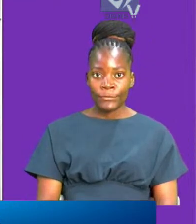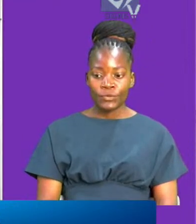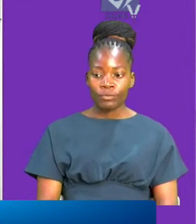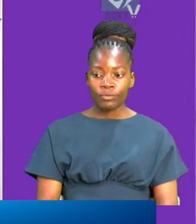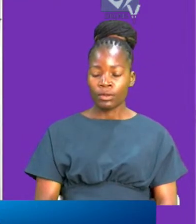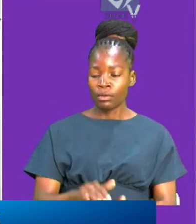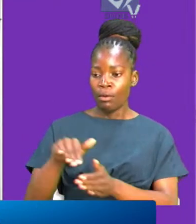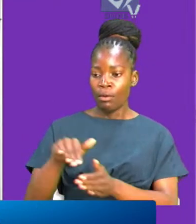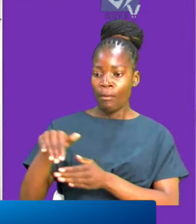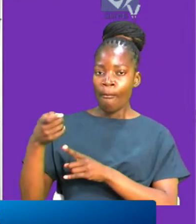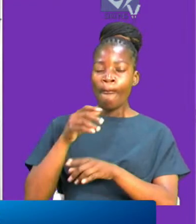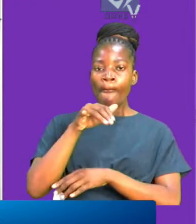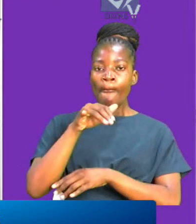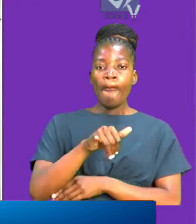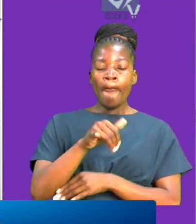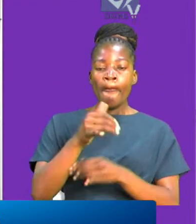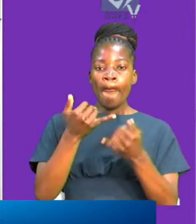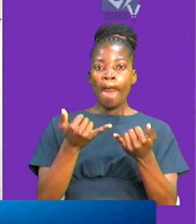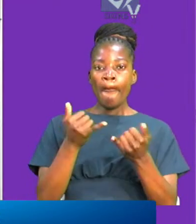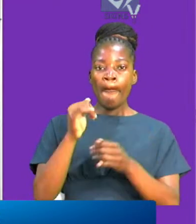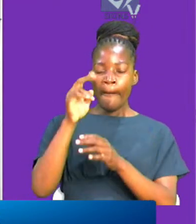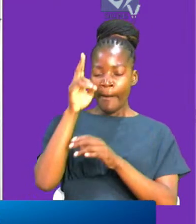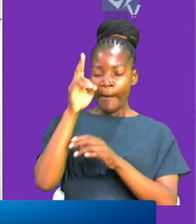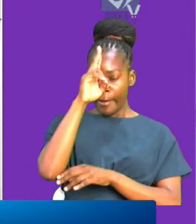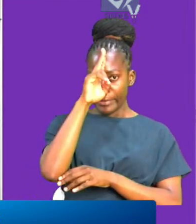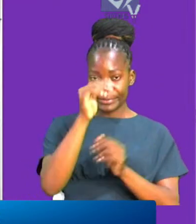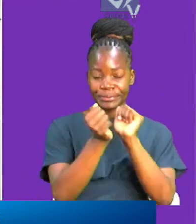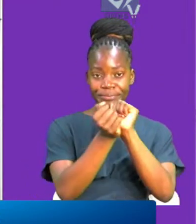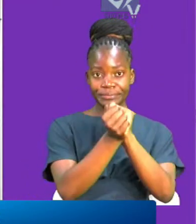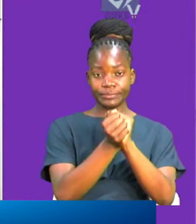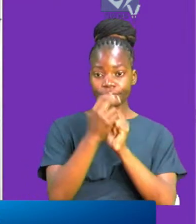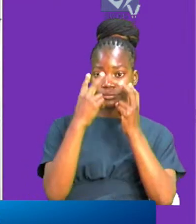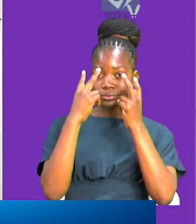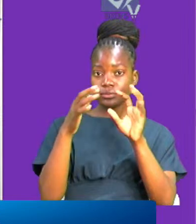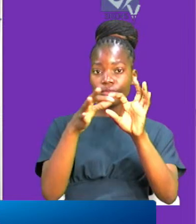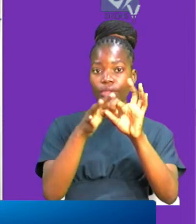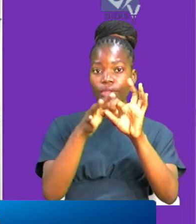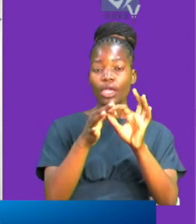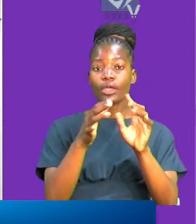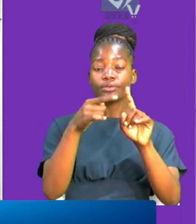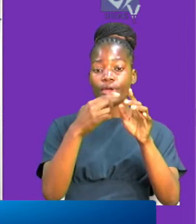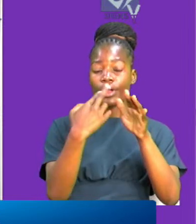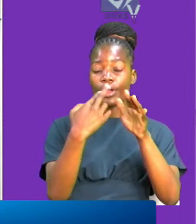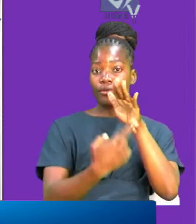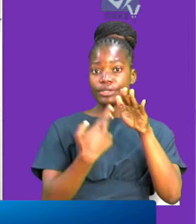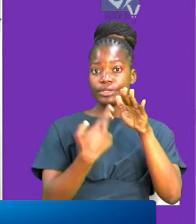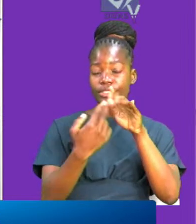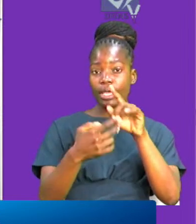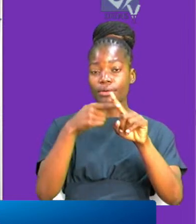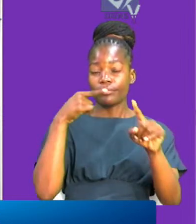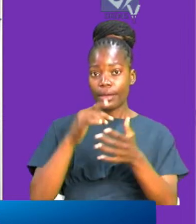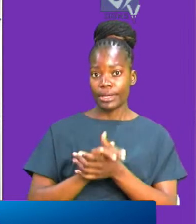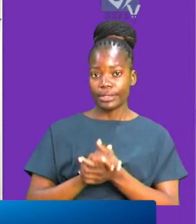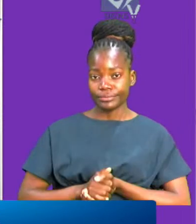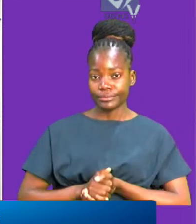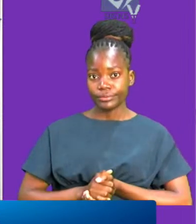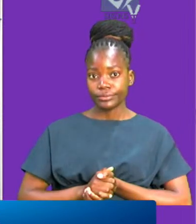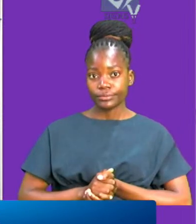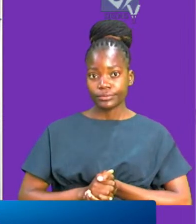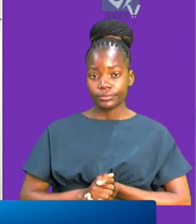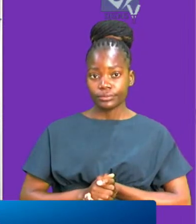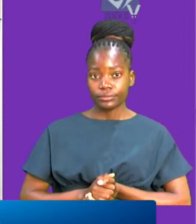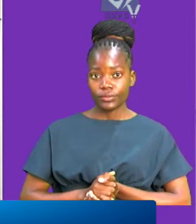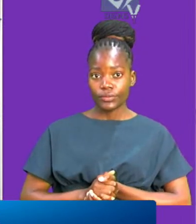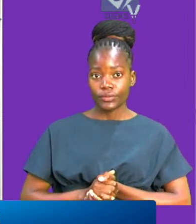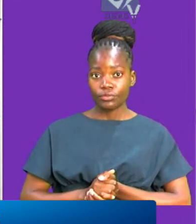And away from that, now to police arrest a suspect linked to Roysambu massacre and